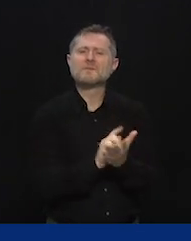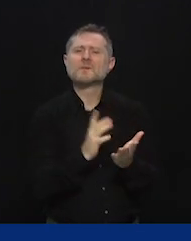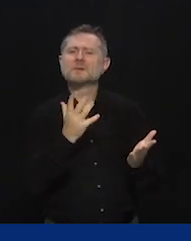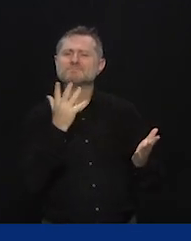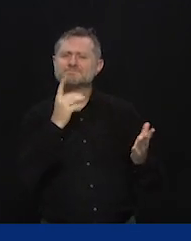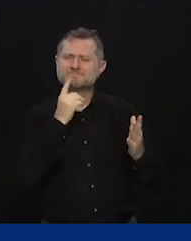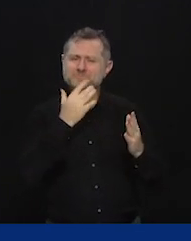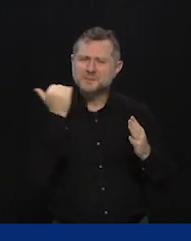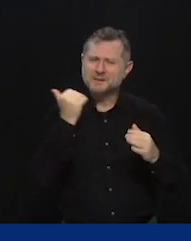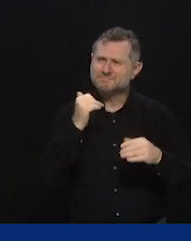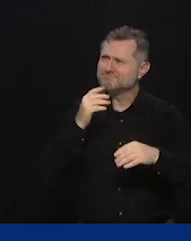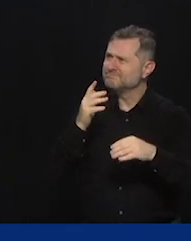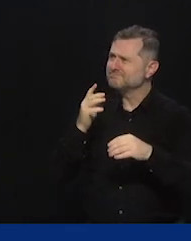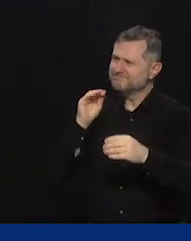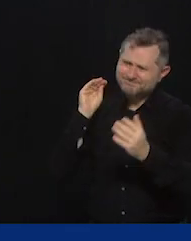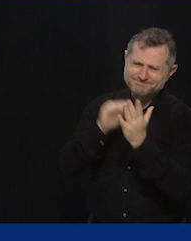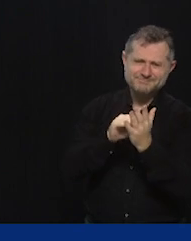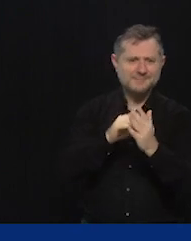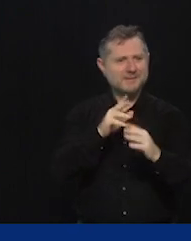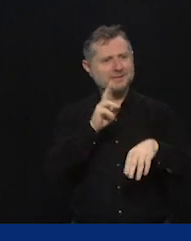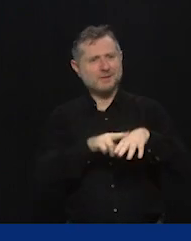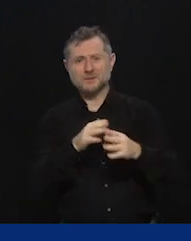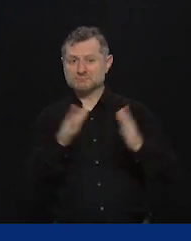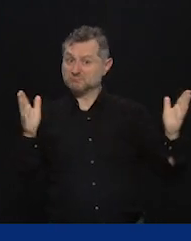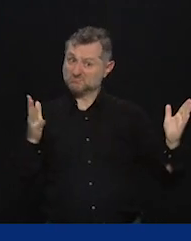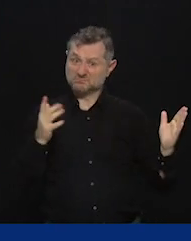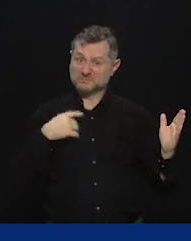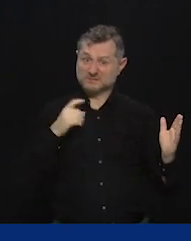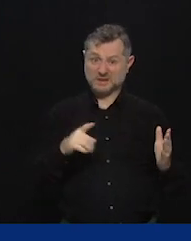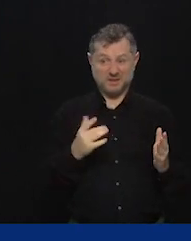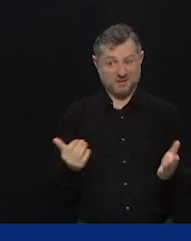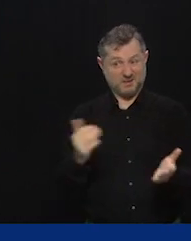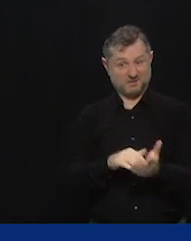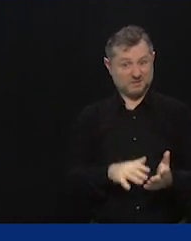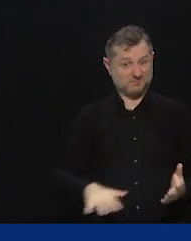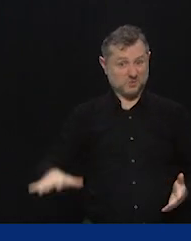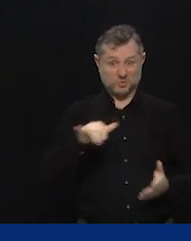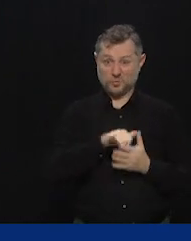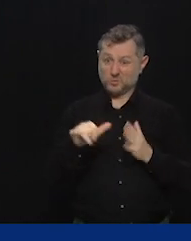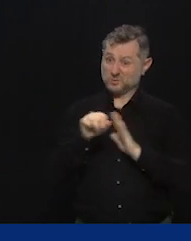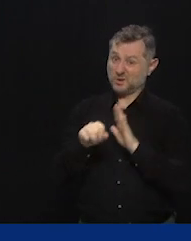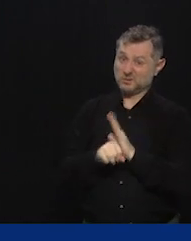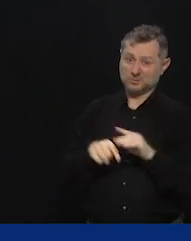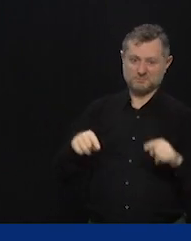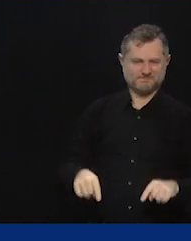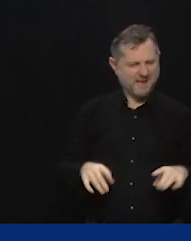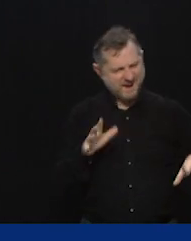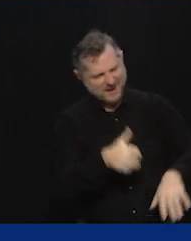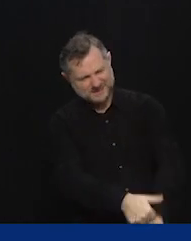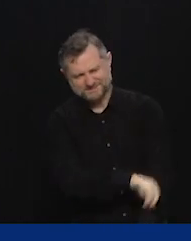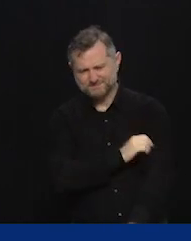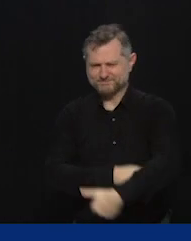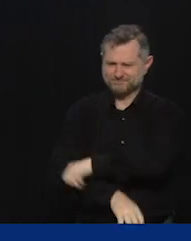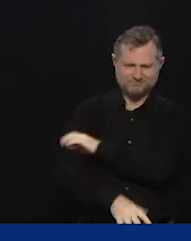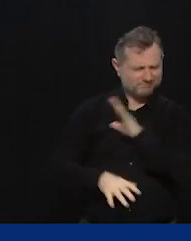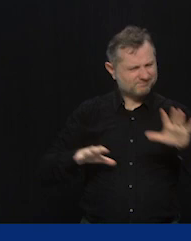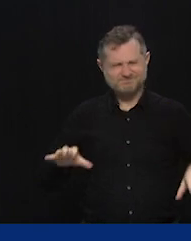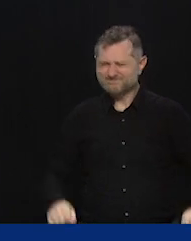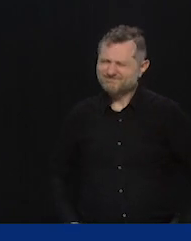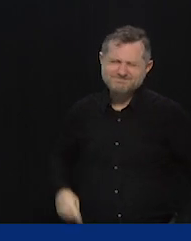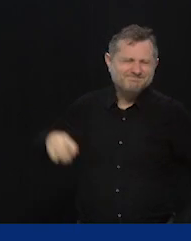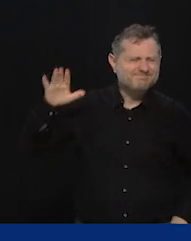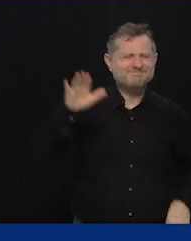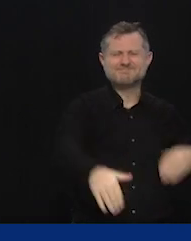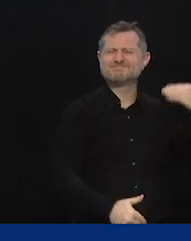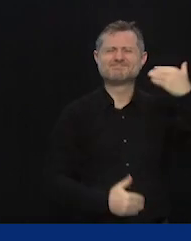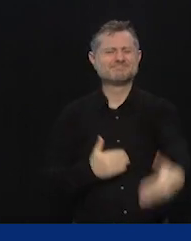phase-in. But once again, there's our state. There's our state to take that, again, that positive step, that groundbreaking step to include siblings. For some,